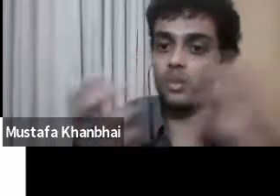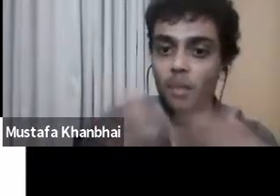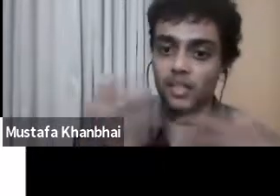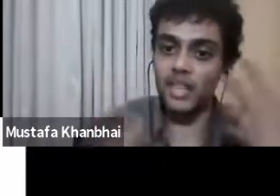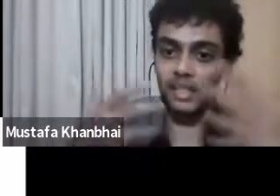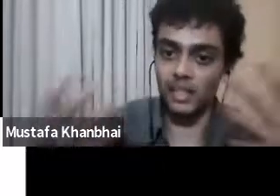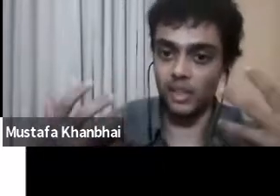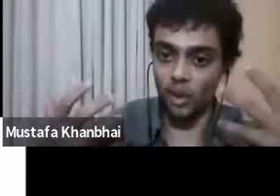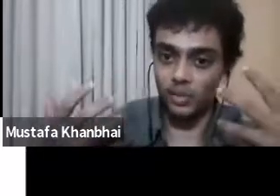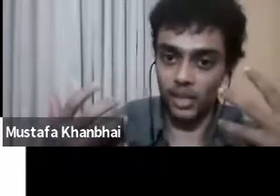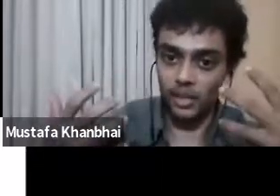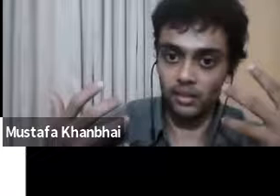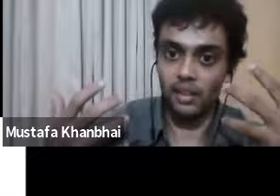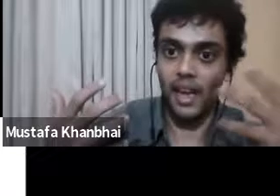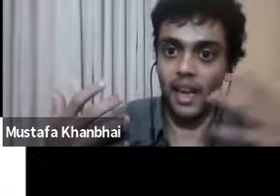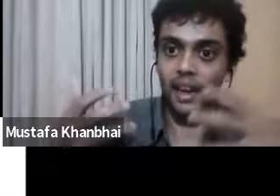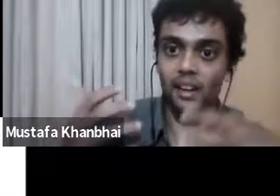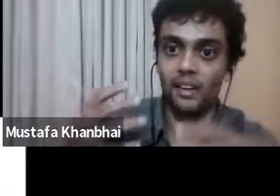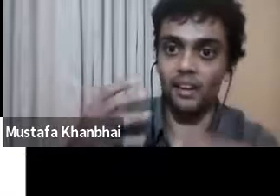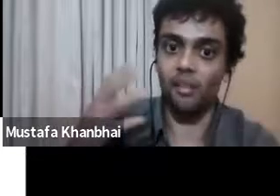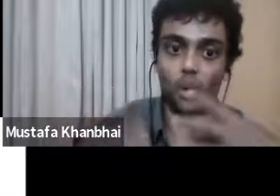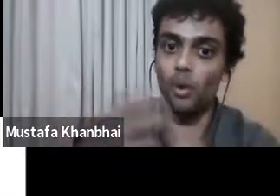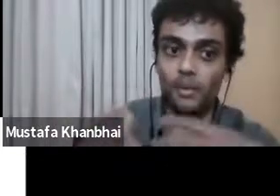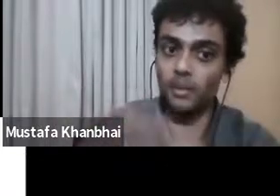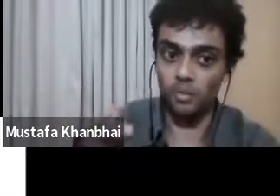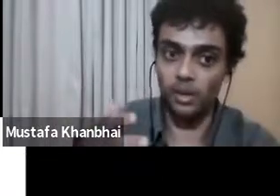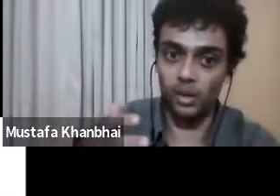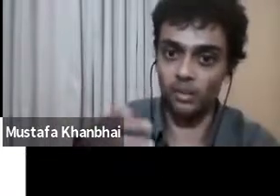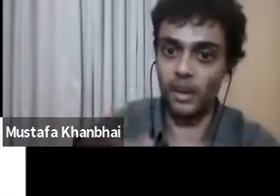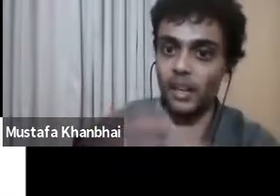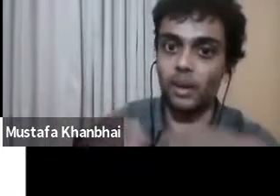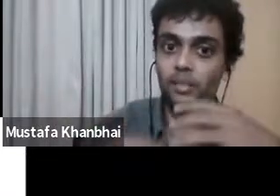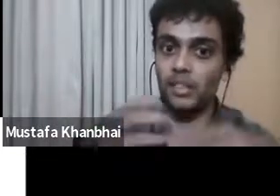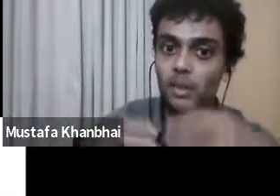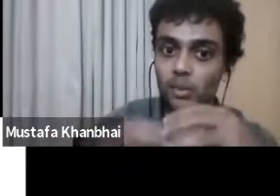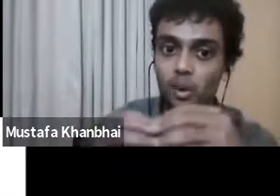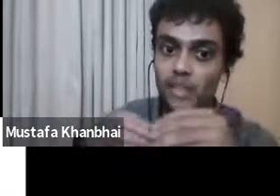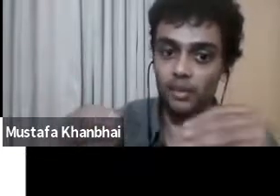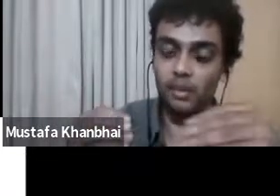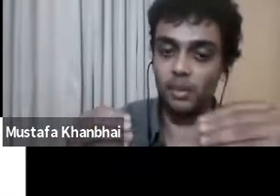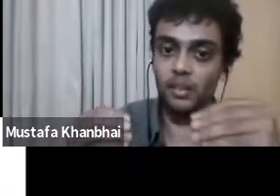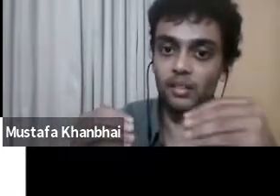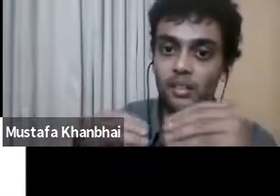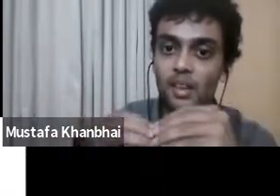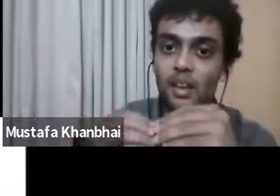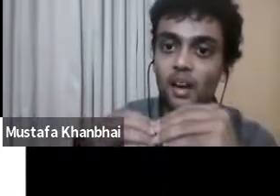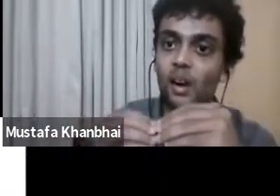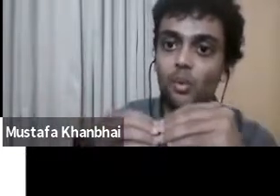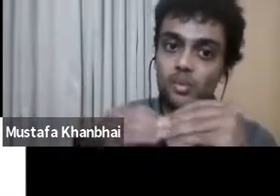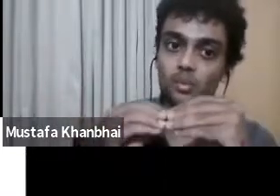he just uses the mask as an aesthetic object, and no reference was made to it. In fact, like everything that was called as African